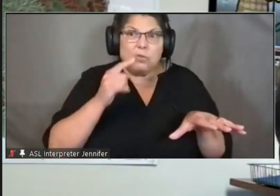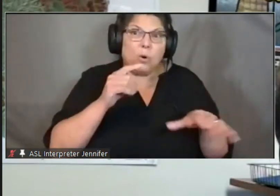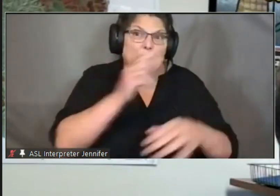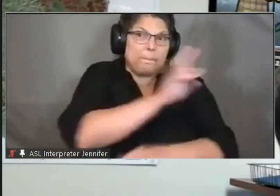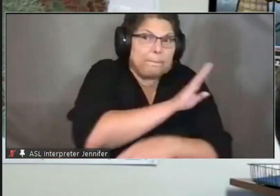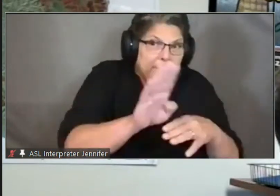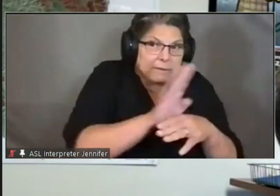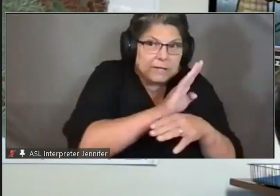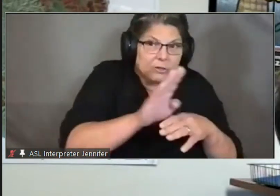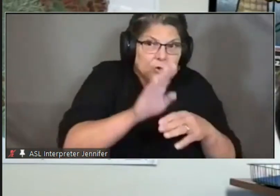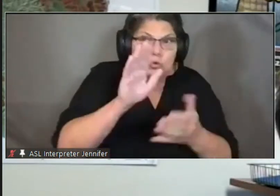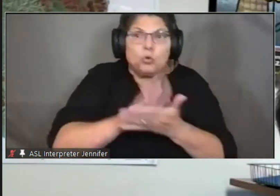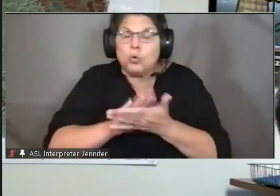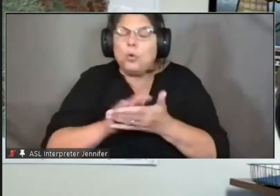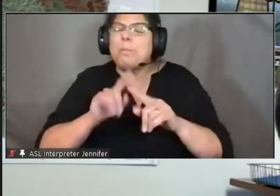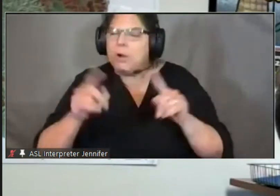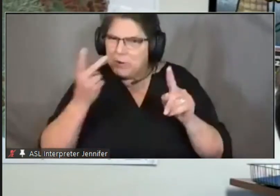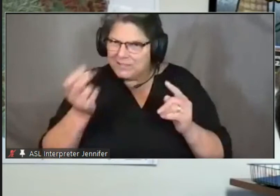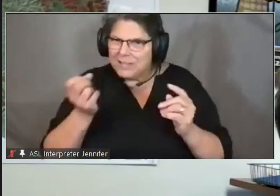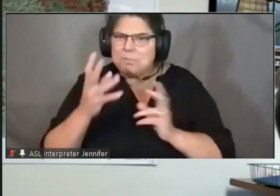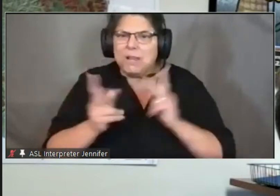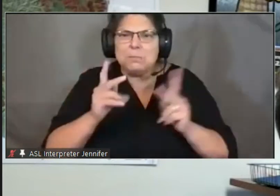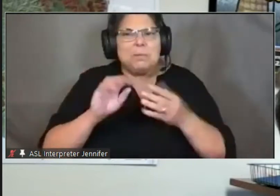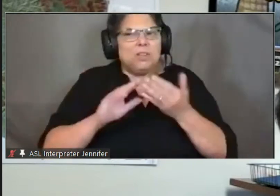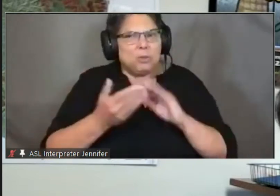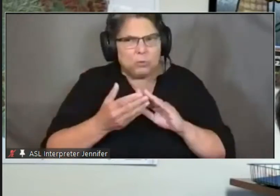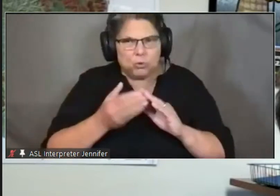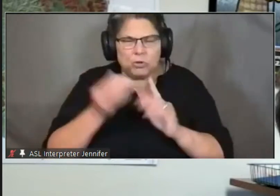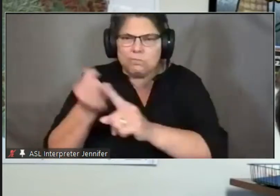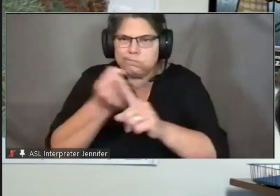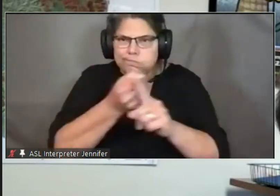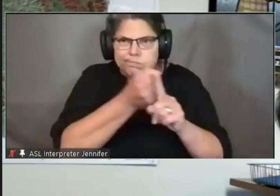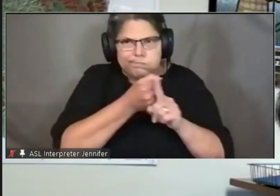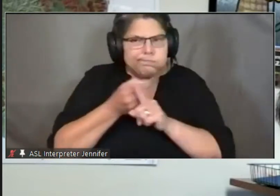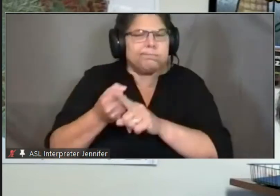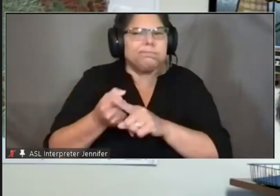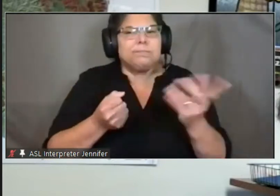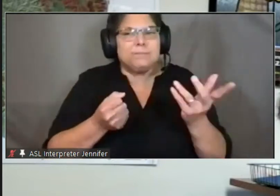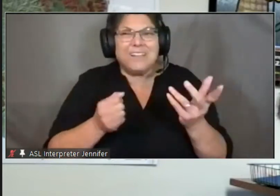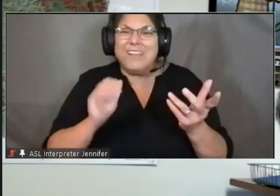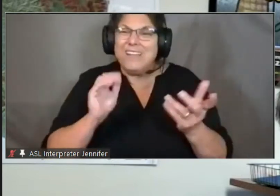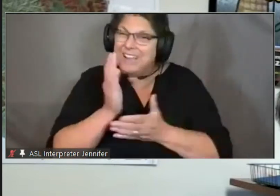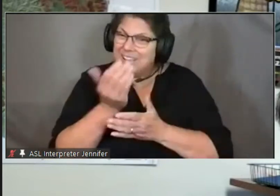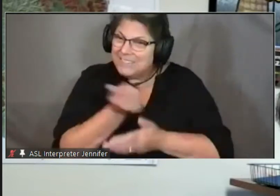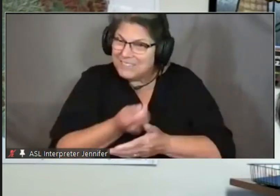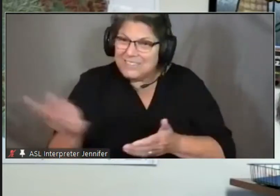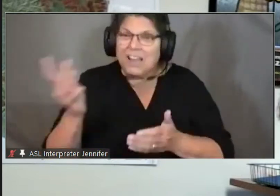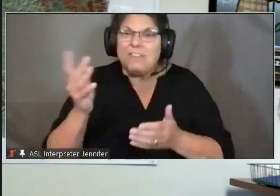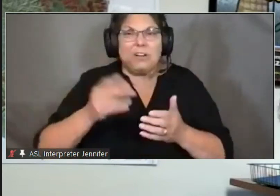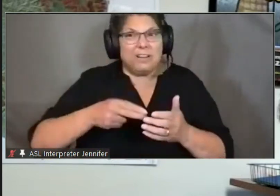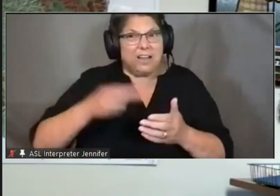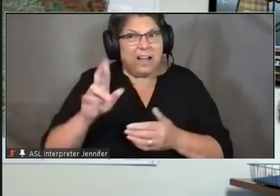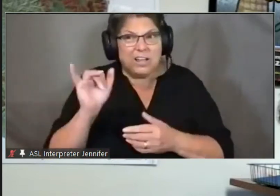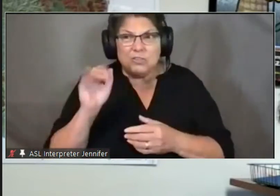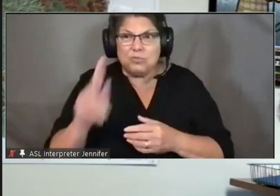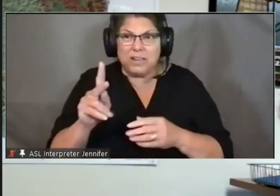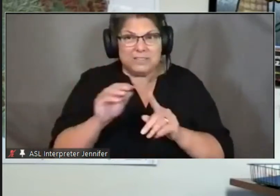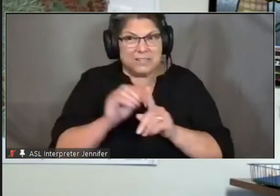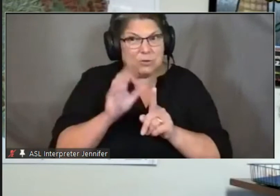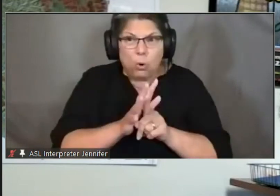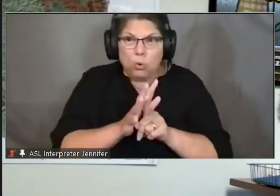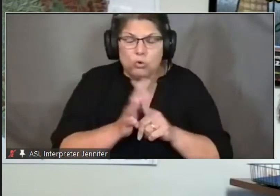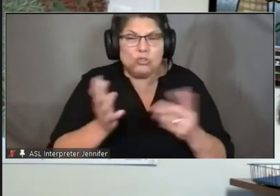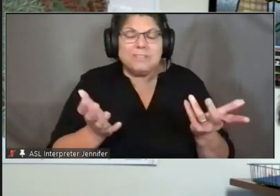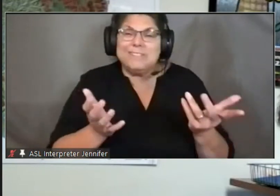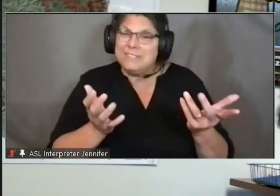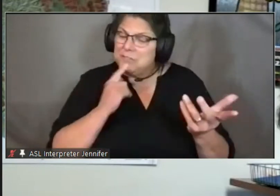lot of community spread. And we have several troublesome high-risk exposures that are illustrative examples,